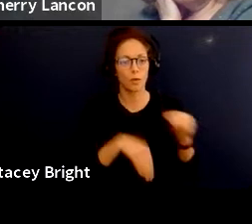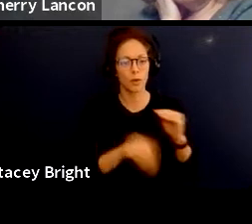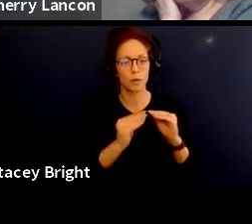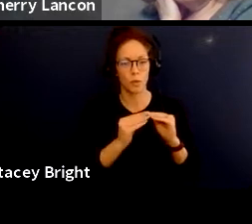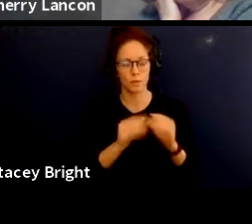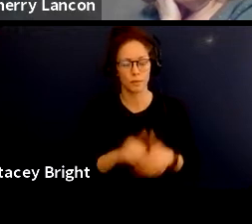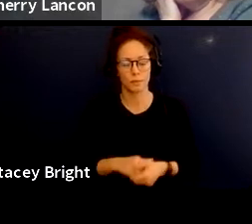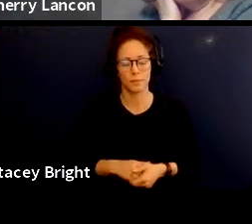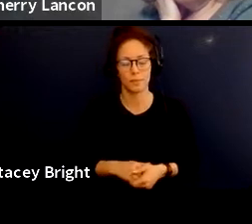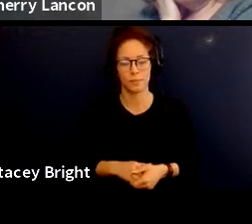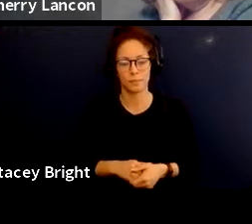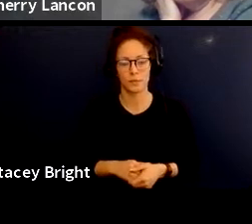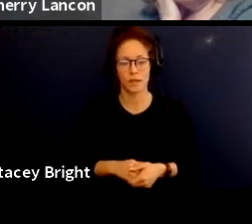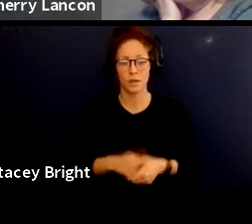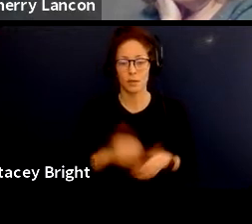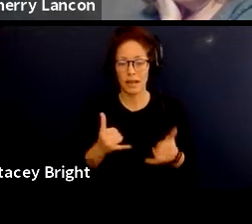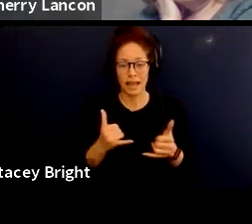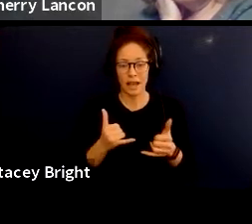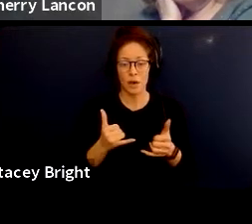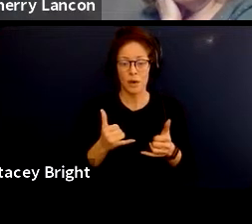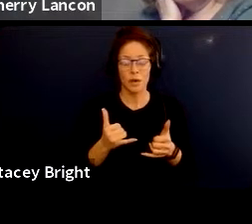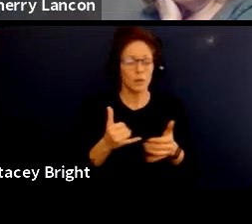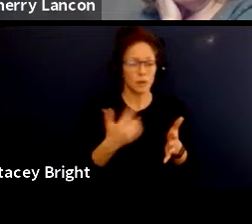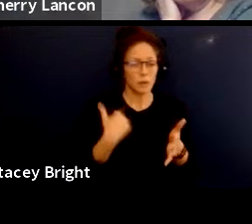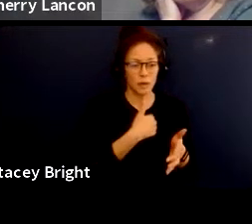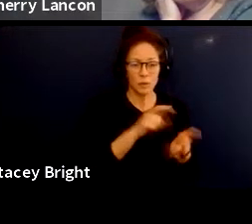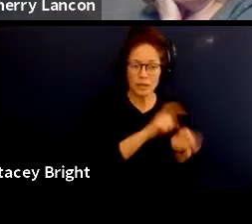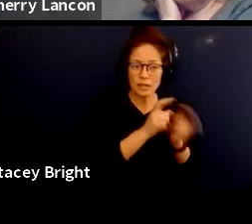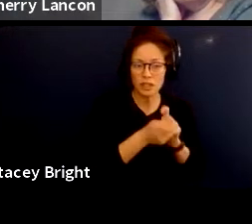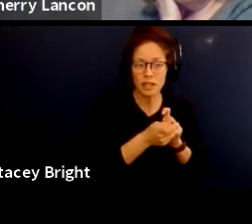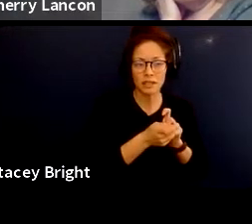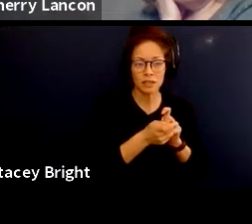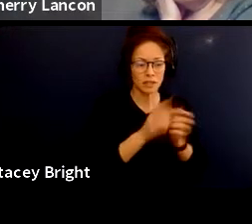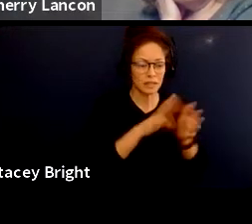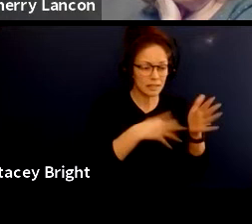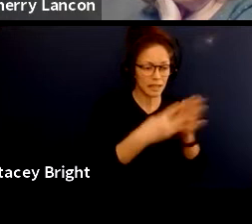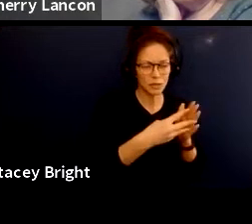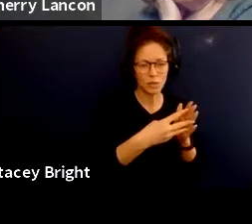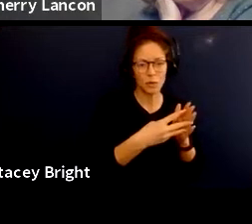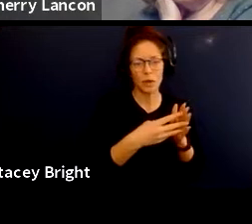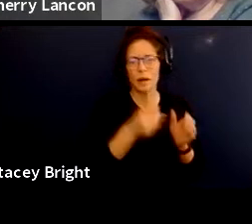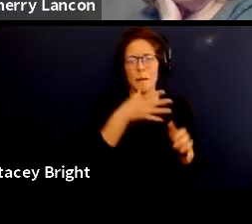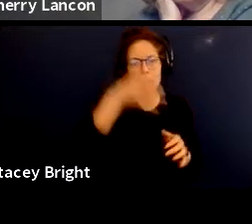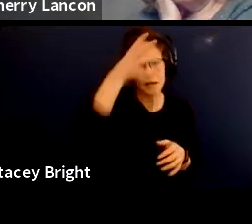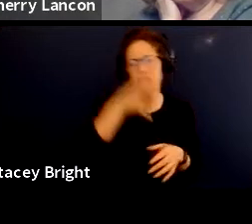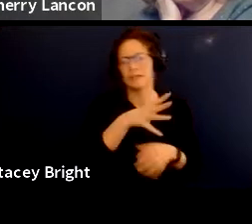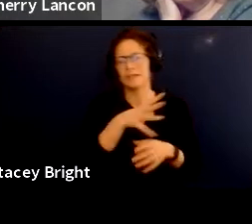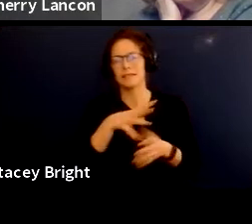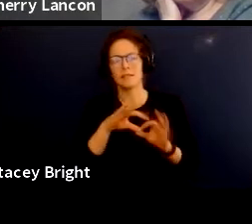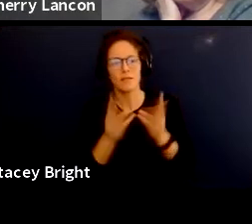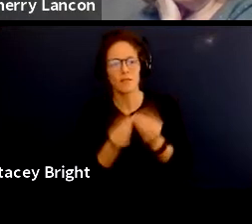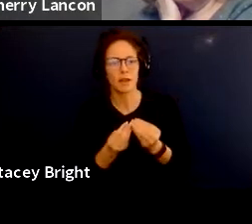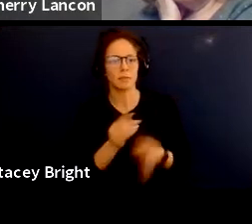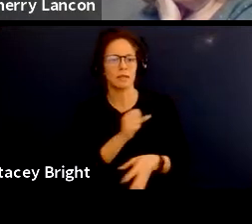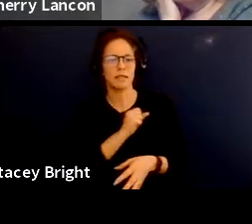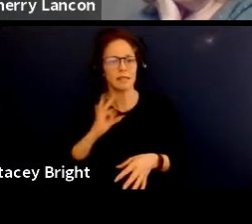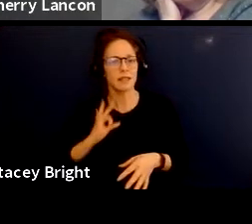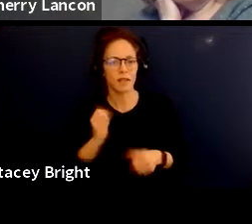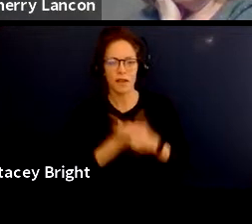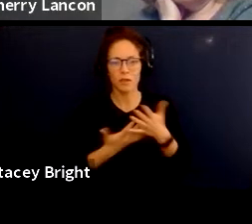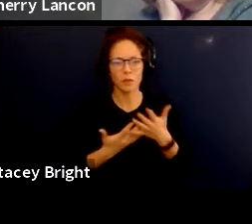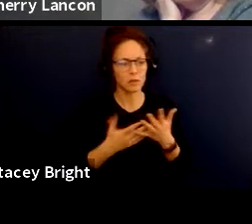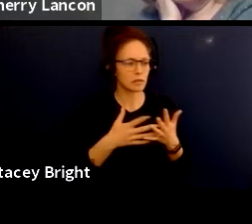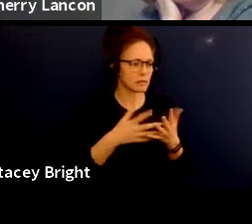families, students, and staff are scrambling to learn the new routine. Specials and interventions get changed to meet the needs of our most